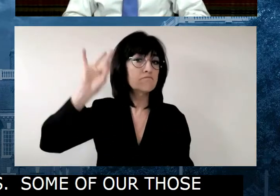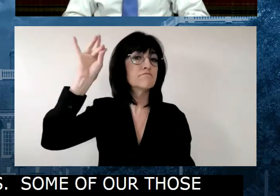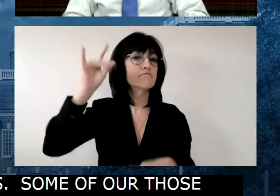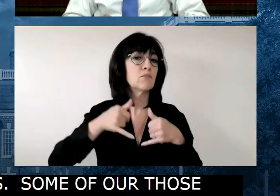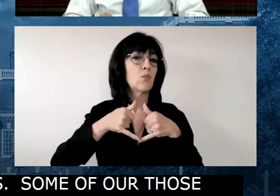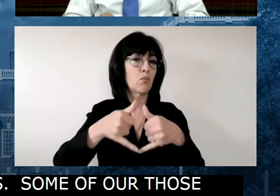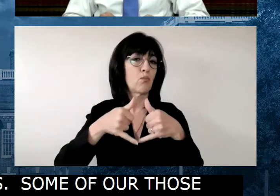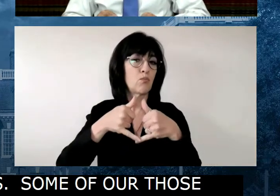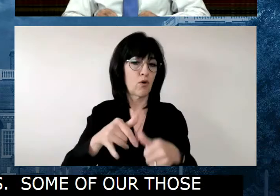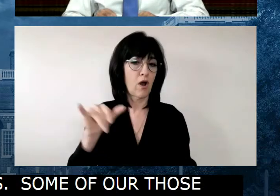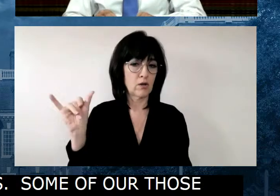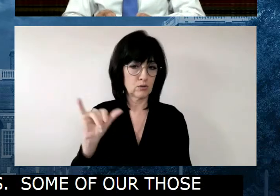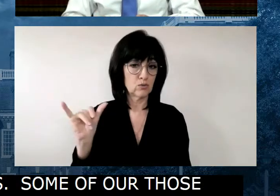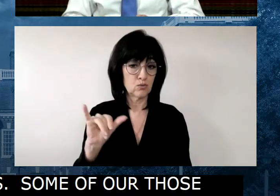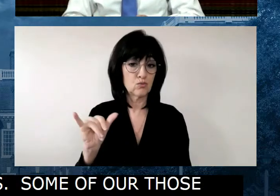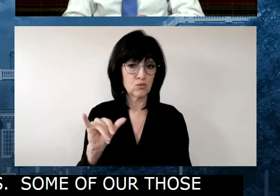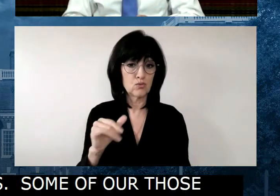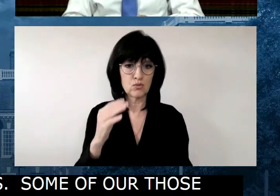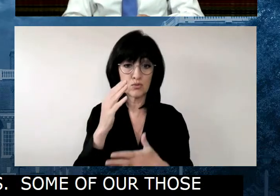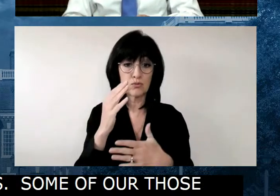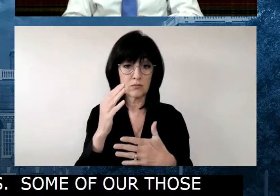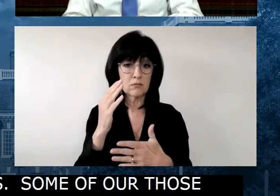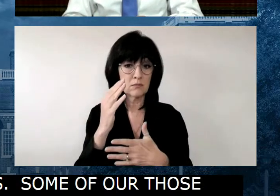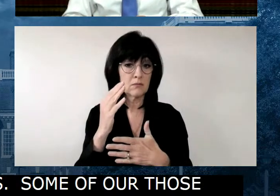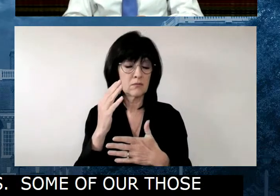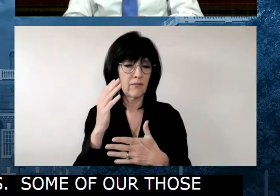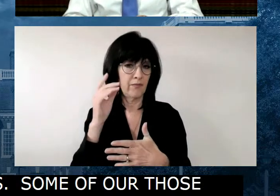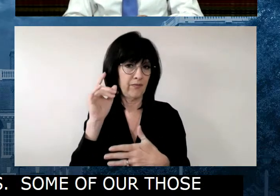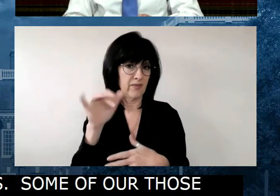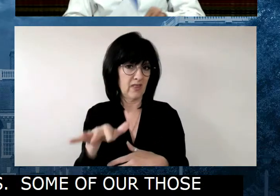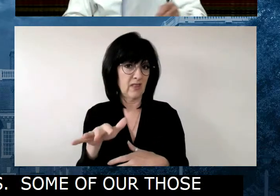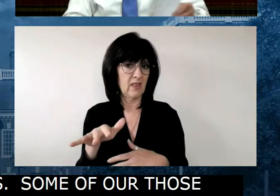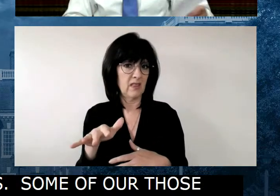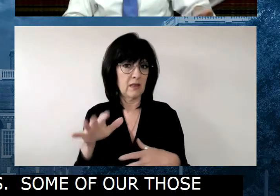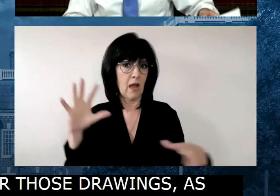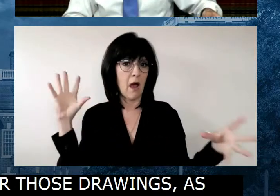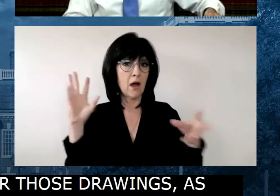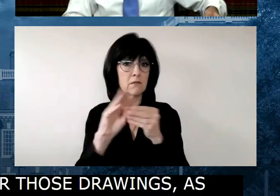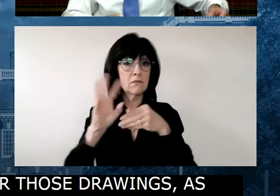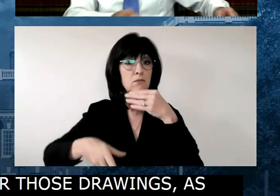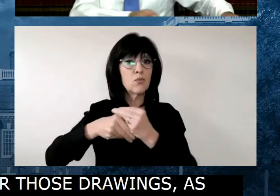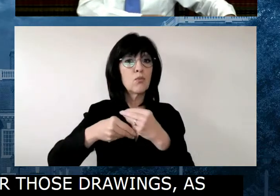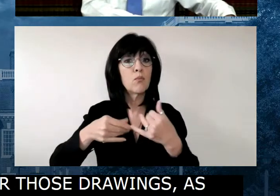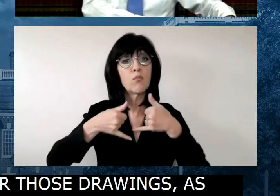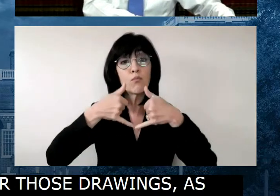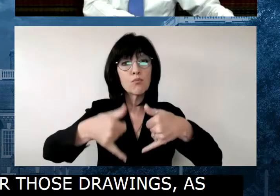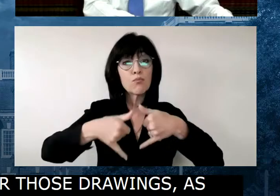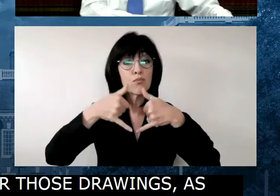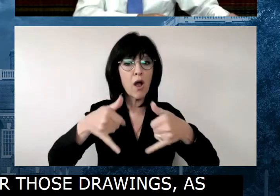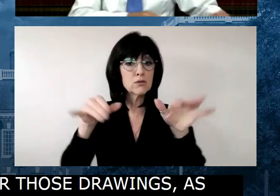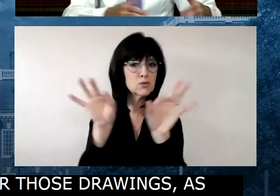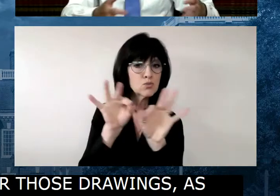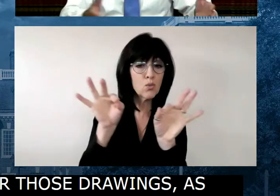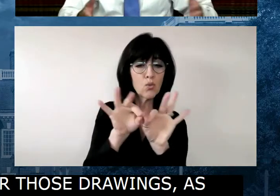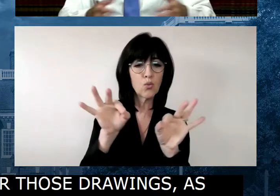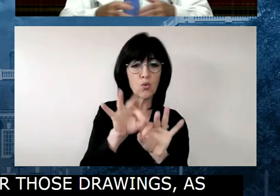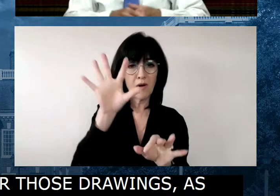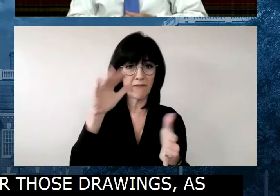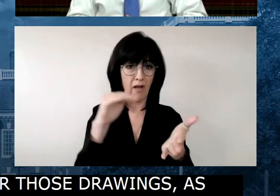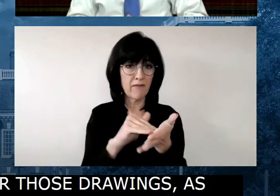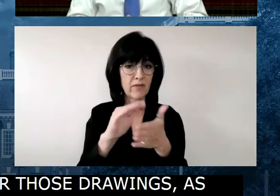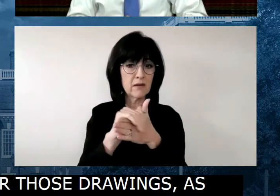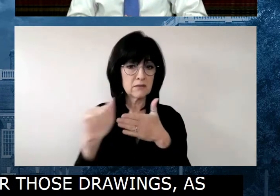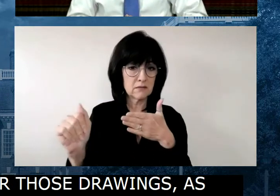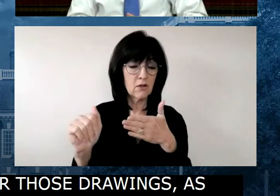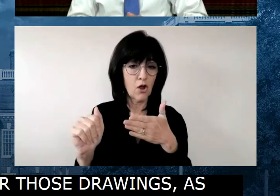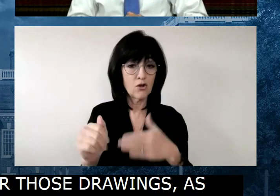win $5,000 cash prizes and additional prizes. If you look at the next slide, you can see